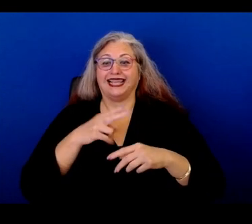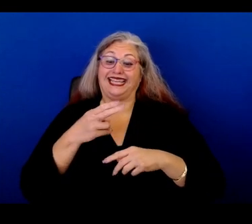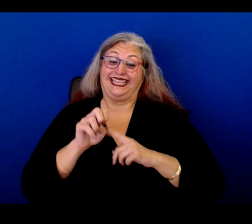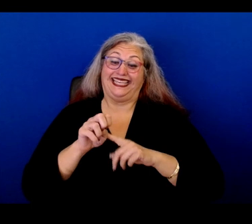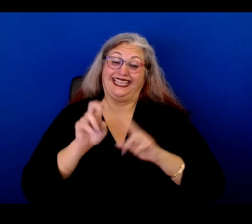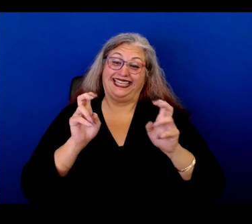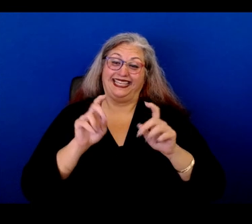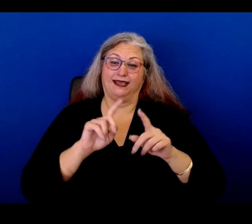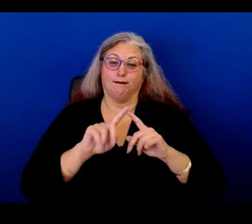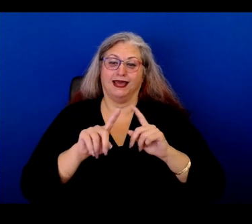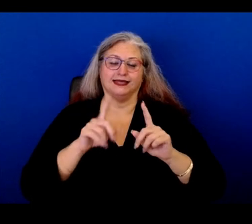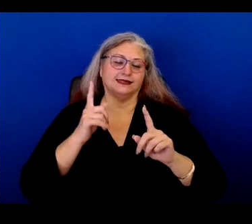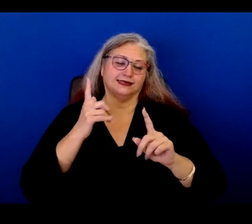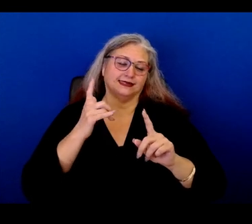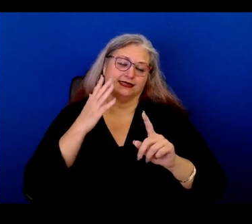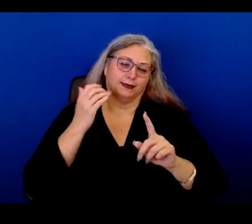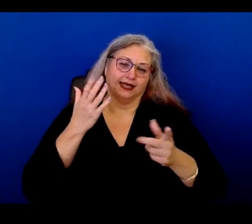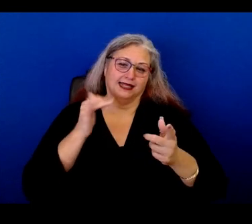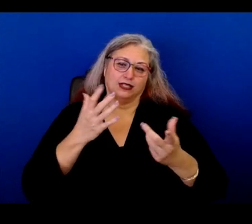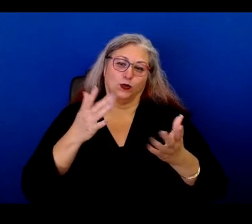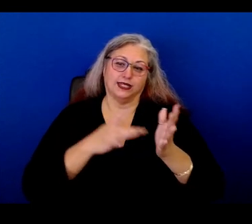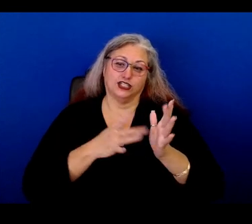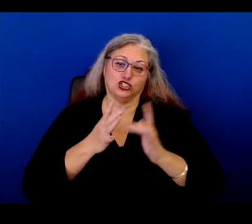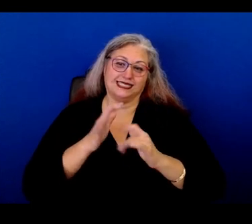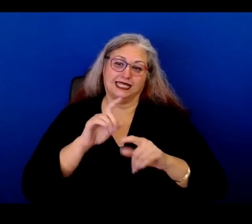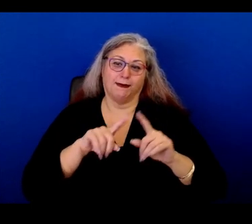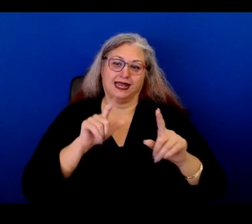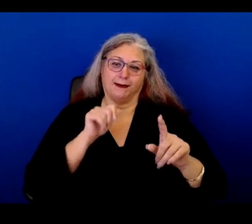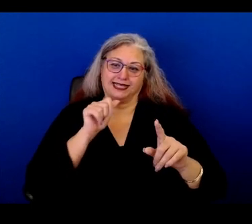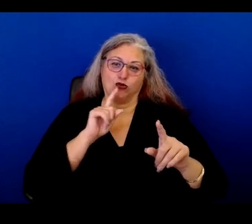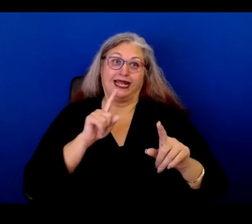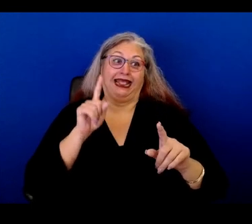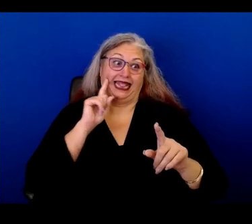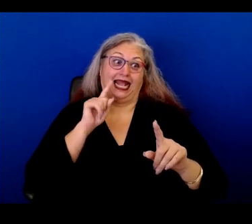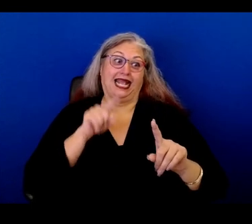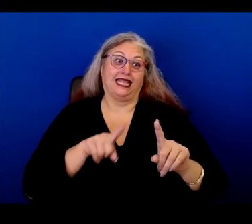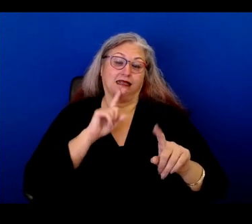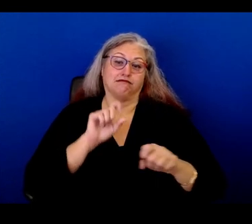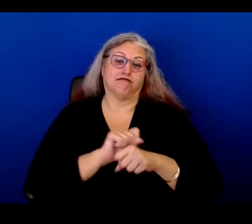I call it a he, but that's only because that's what Jesus did, but not because I really think that that's like